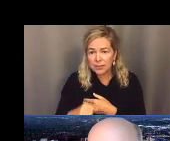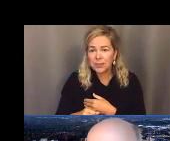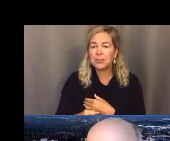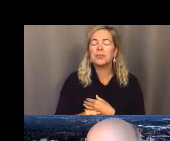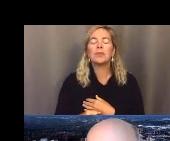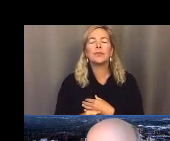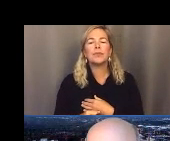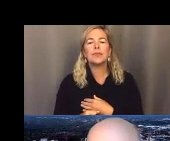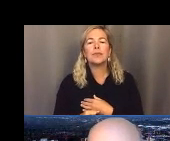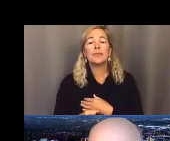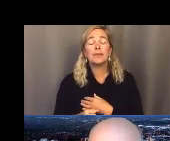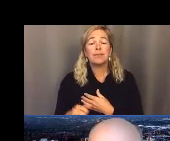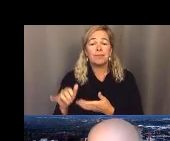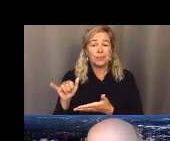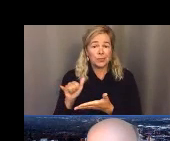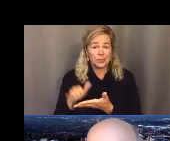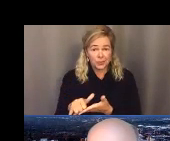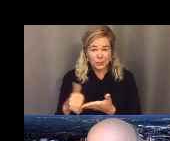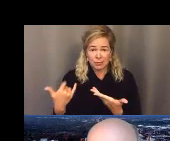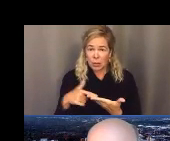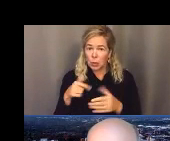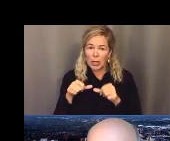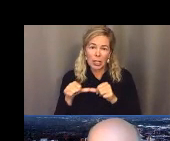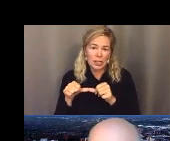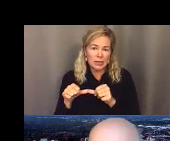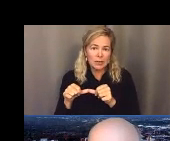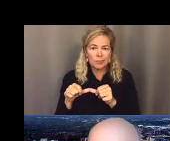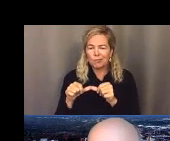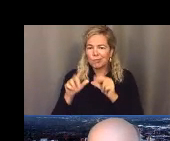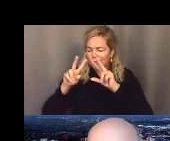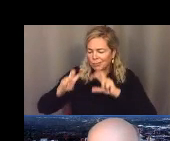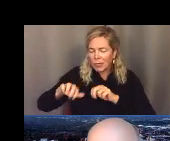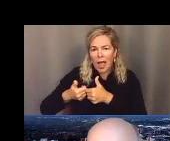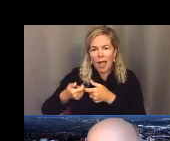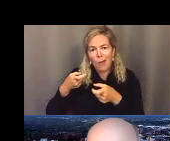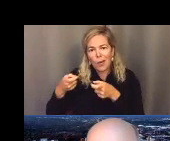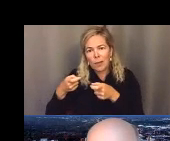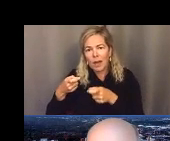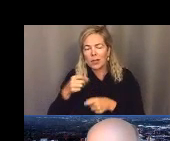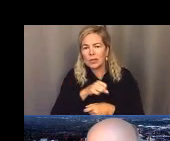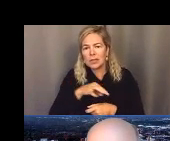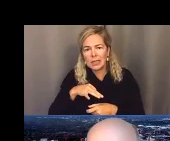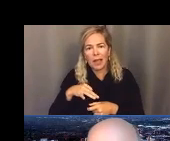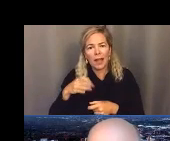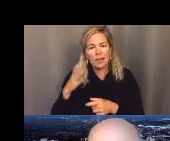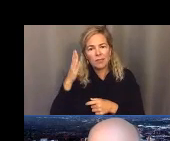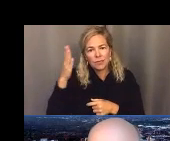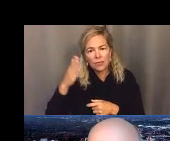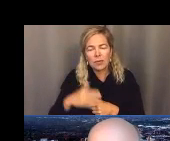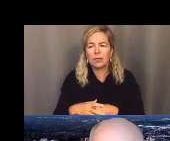And with that, we are continuously looking at how we monitor our staffing going forward,